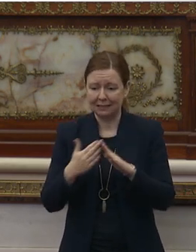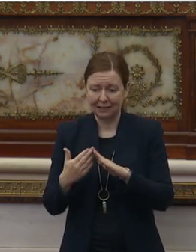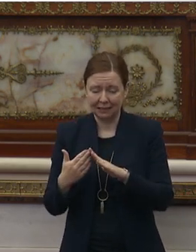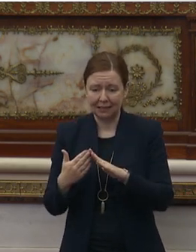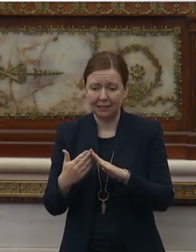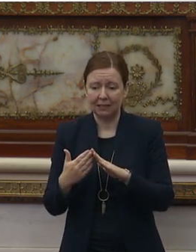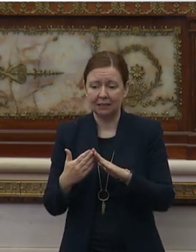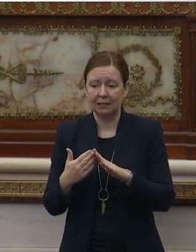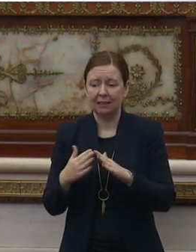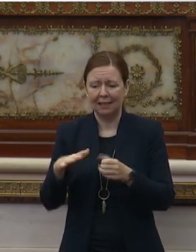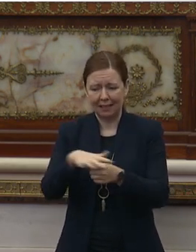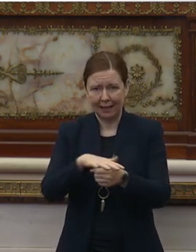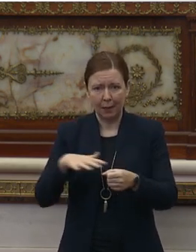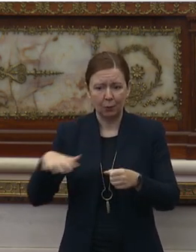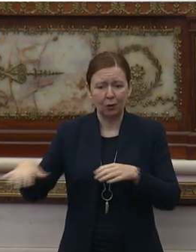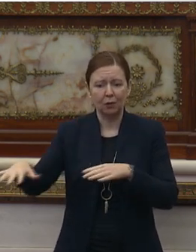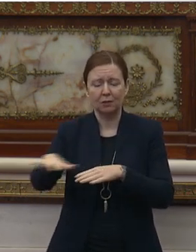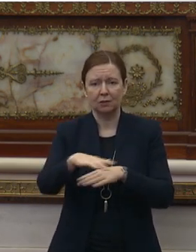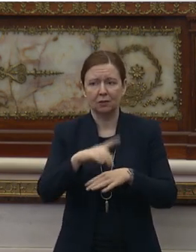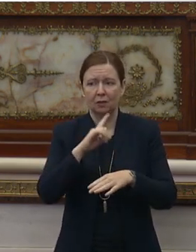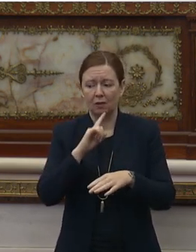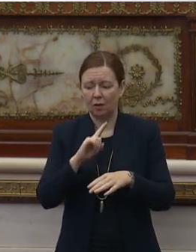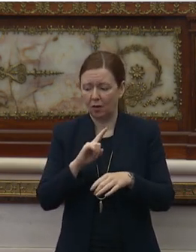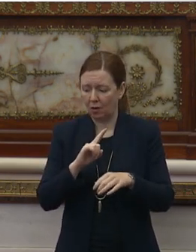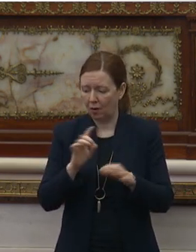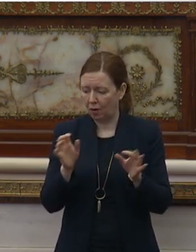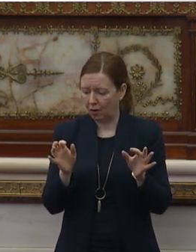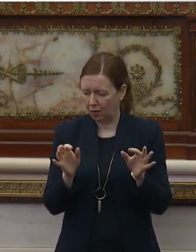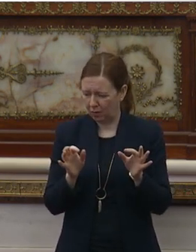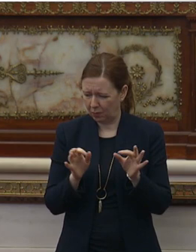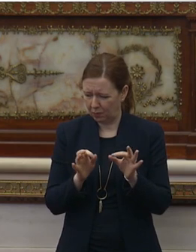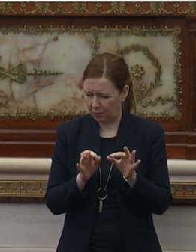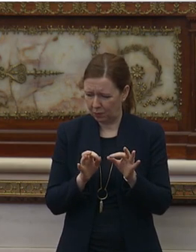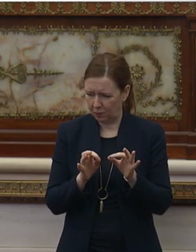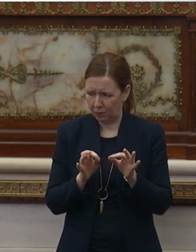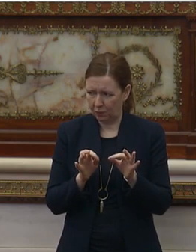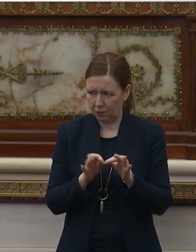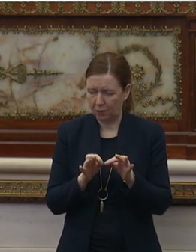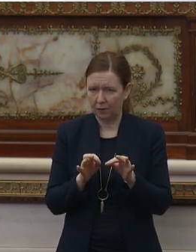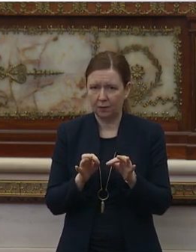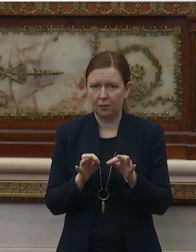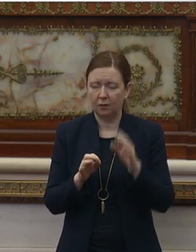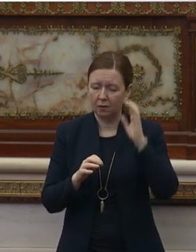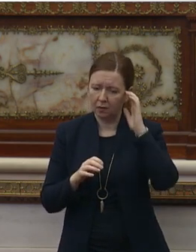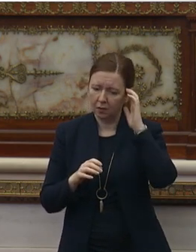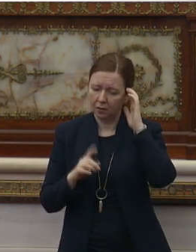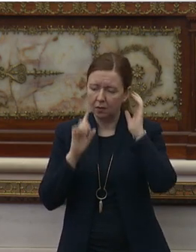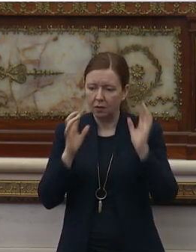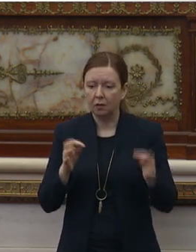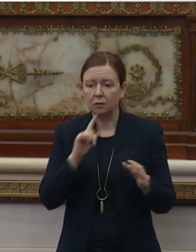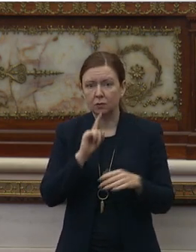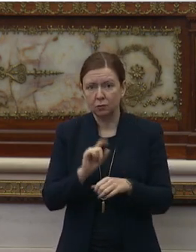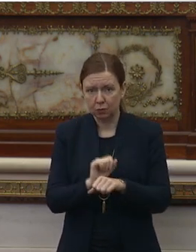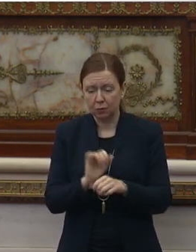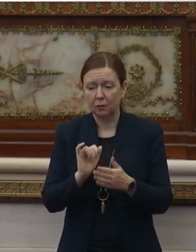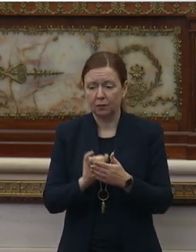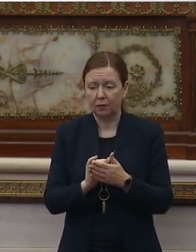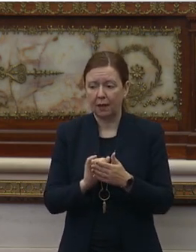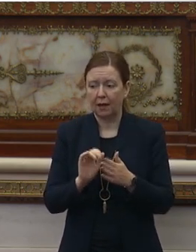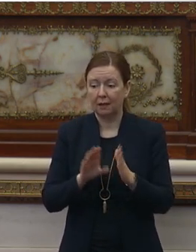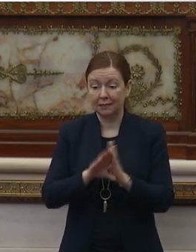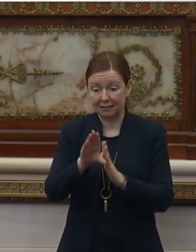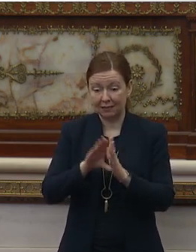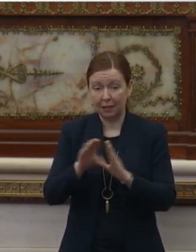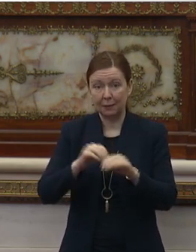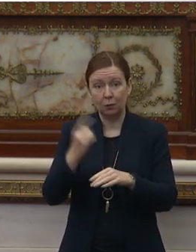as the city's neighborhoods are work all in the system, and it is absolutely true that blocking development in